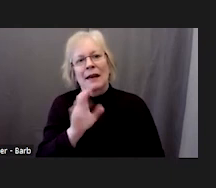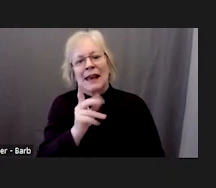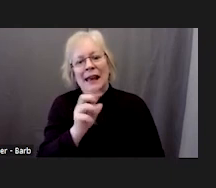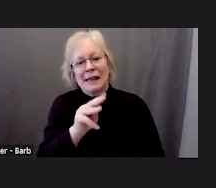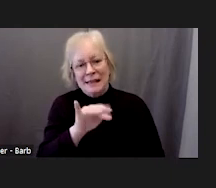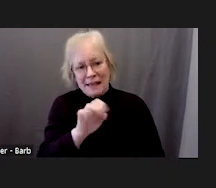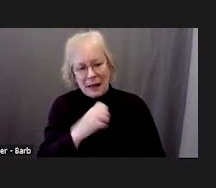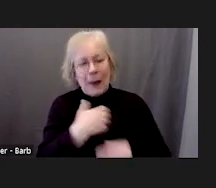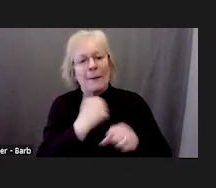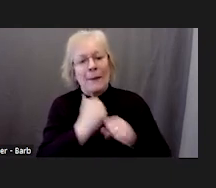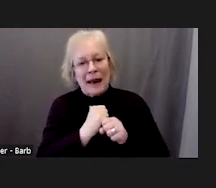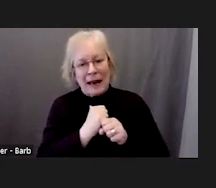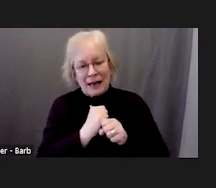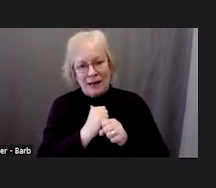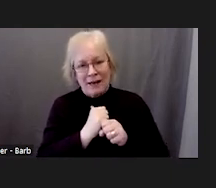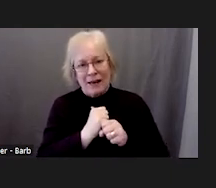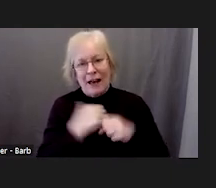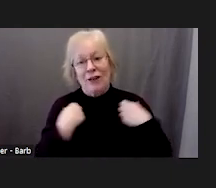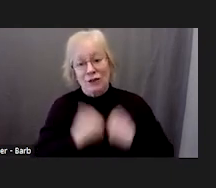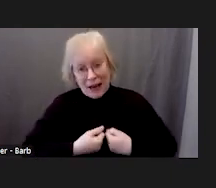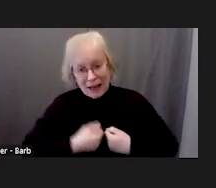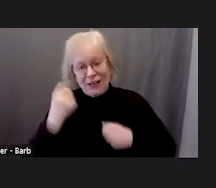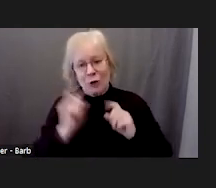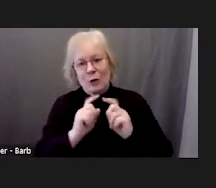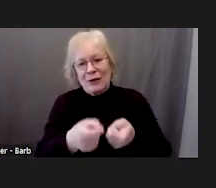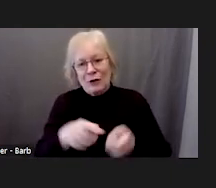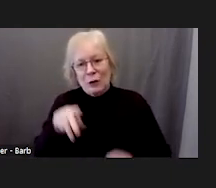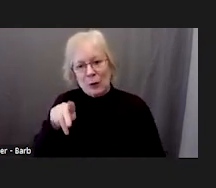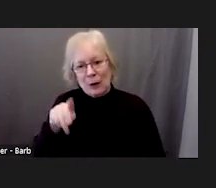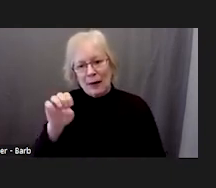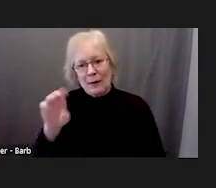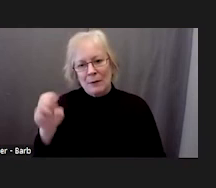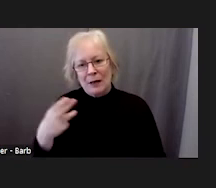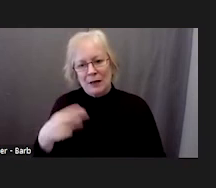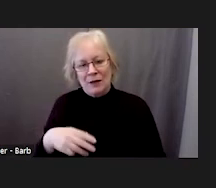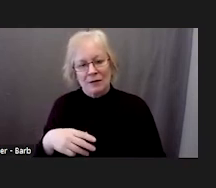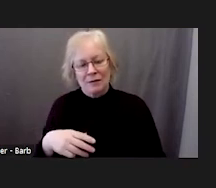Oops, sorry, Tamara, we lost your audio.